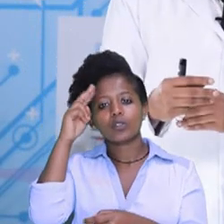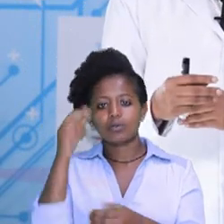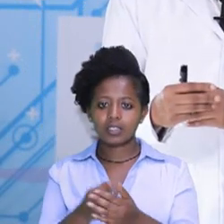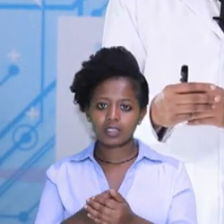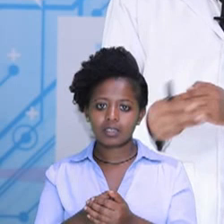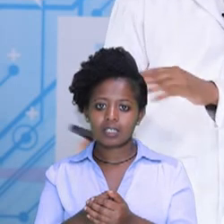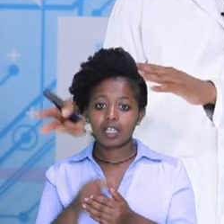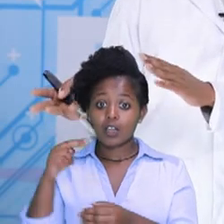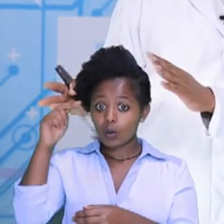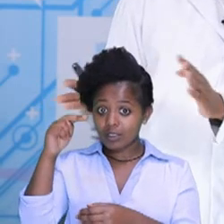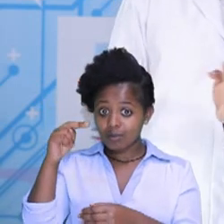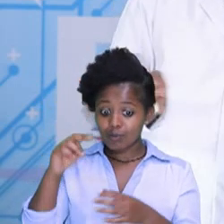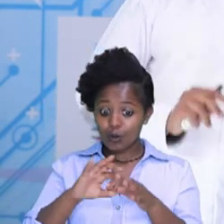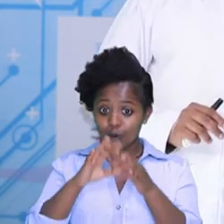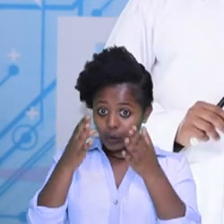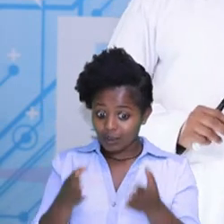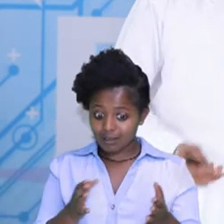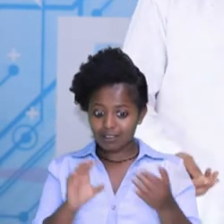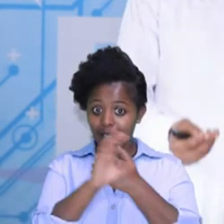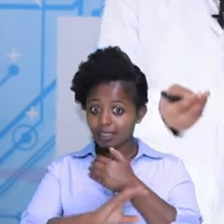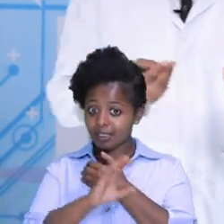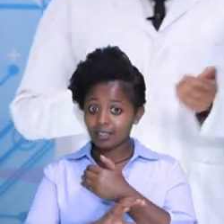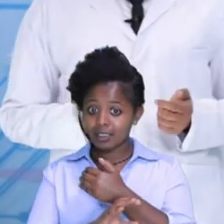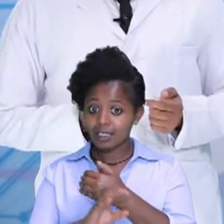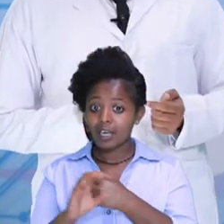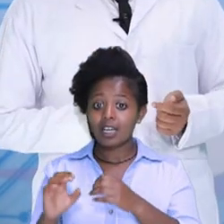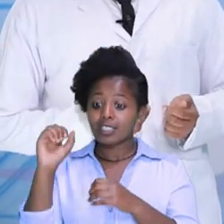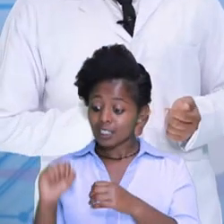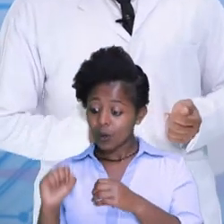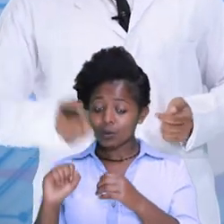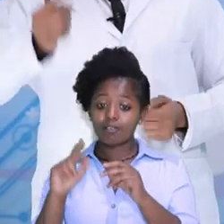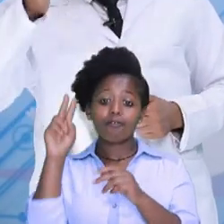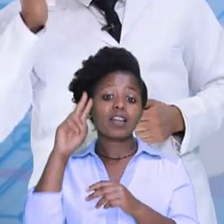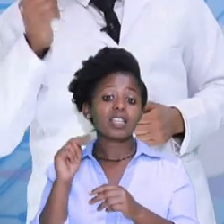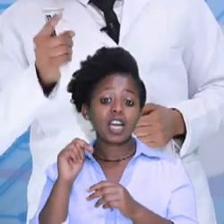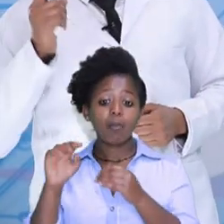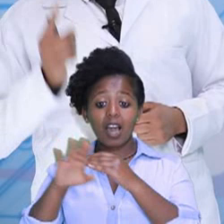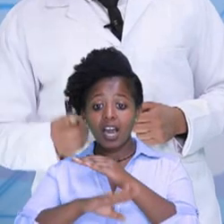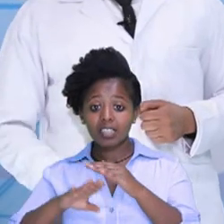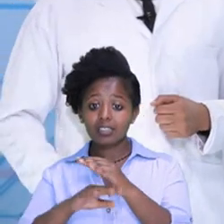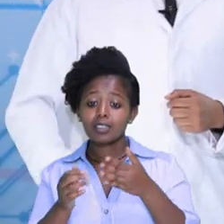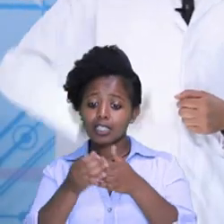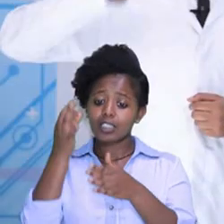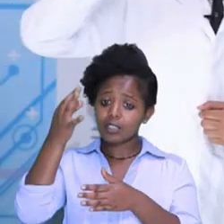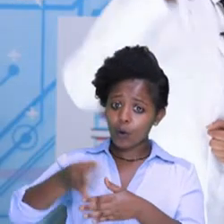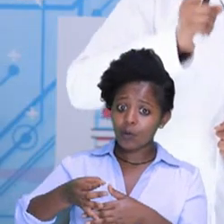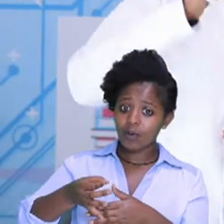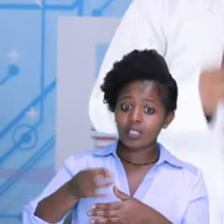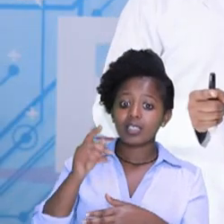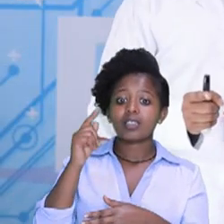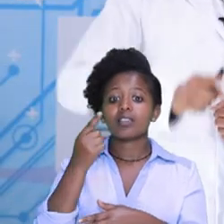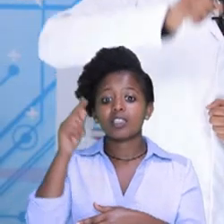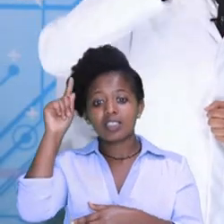North Vietnam socialist country, while the South Vietnam under the leadership of Nguyen